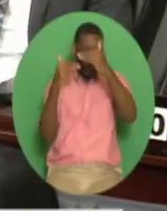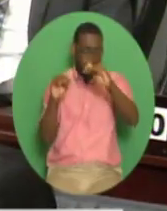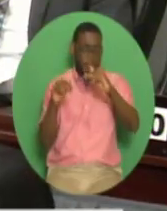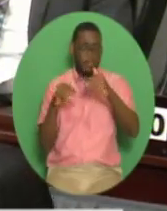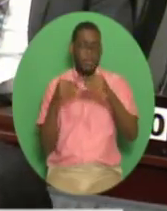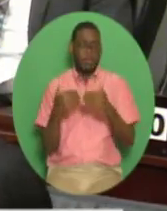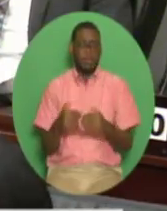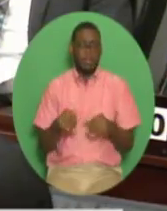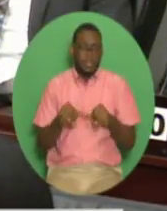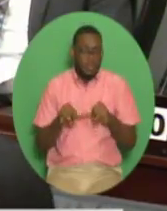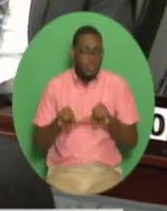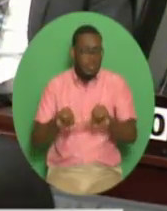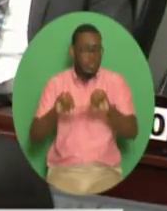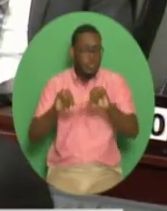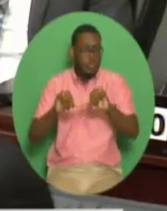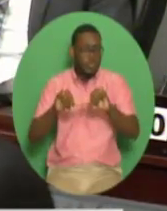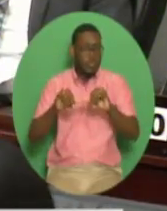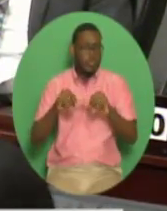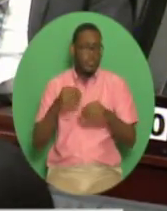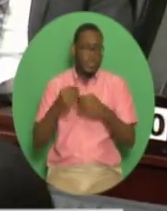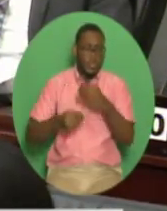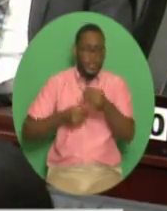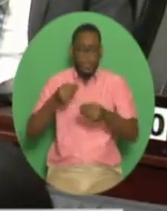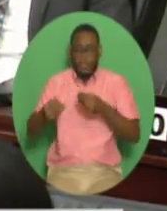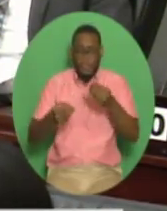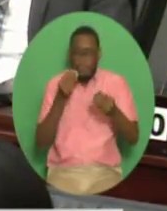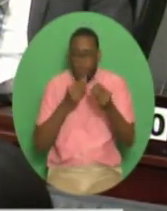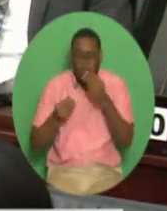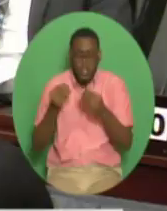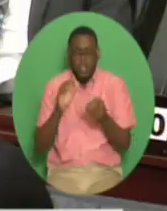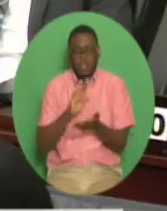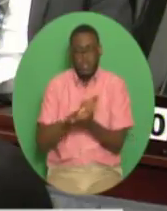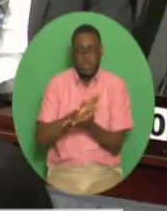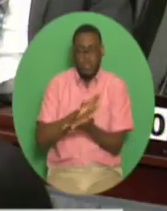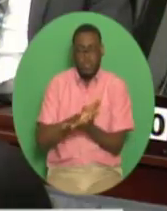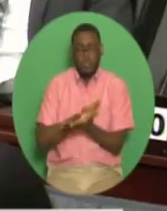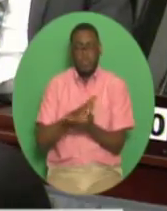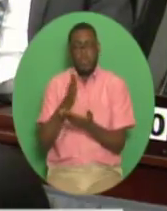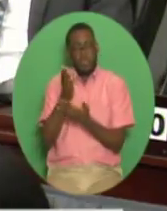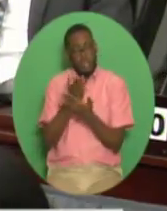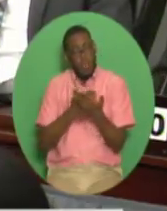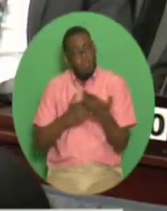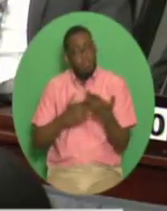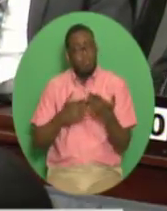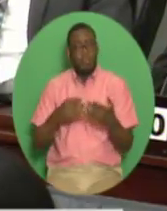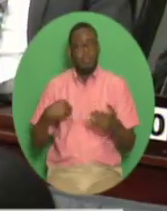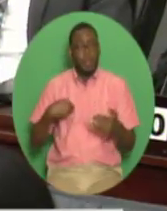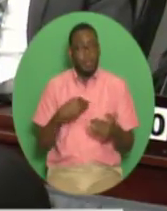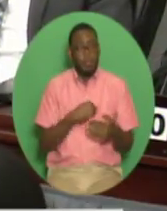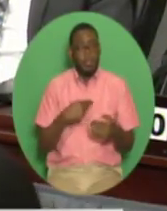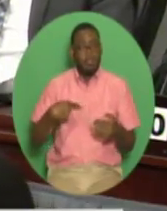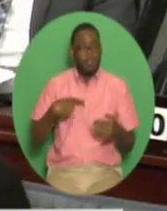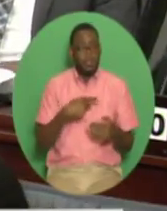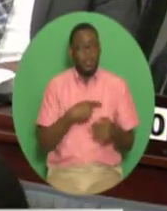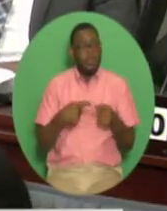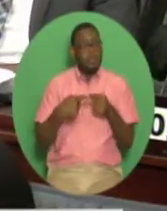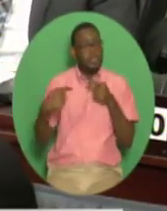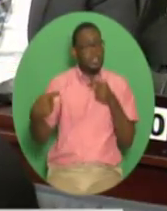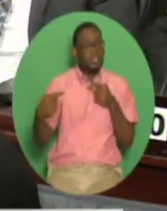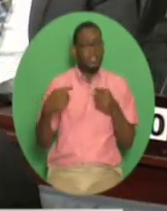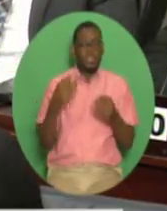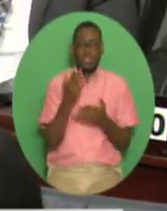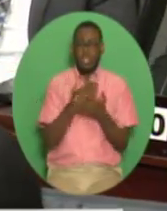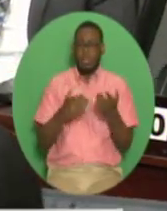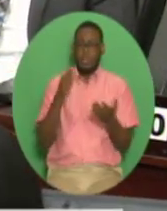spite of what our naysayers might be saying. I have heard members on the opposite side say that we have stopped the school